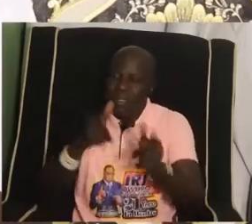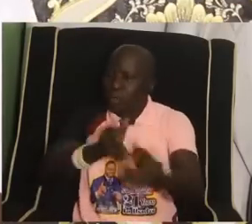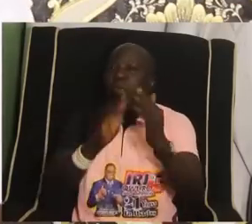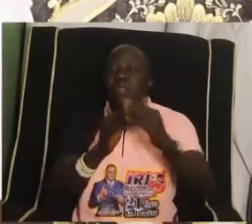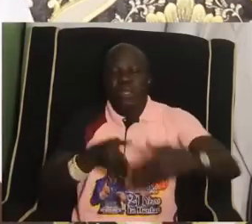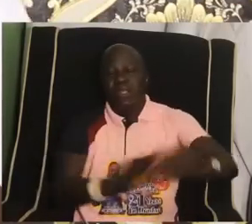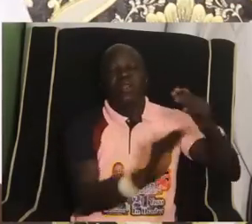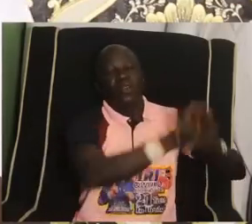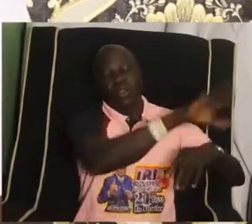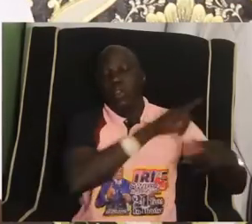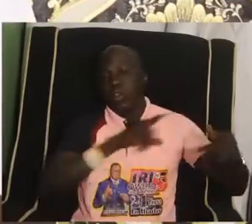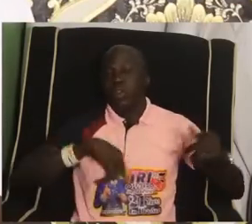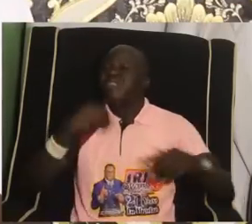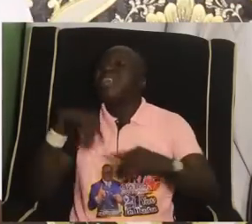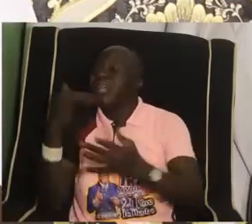spirit of